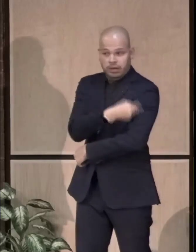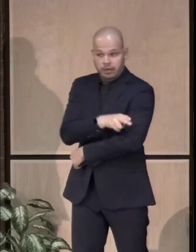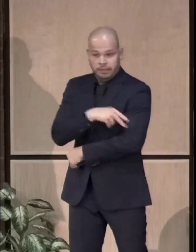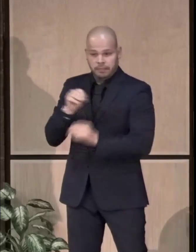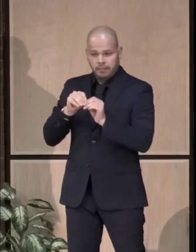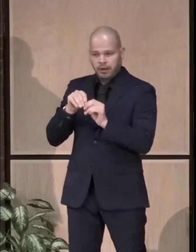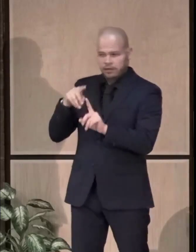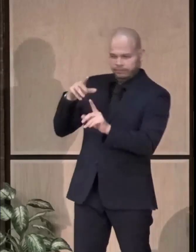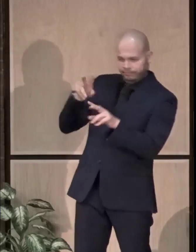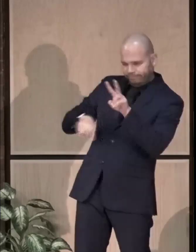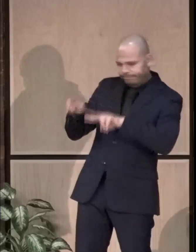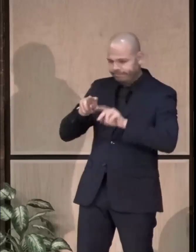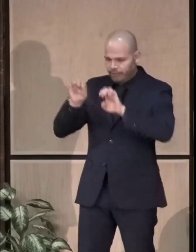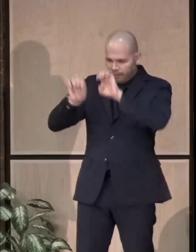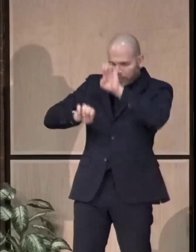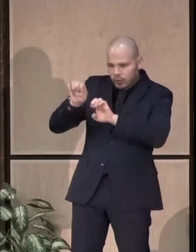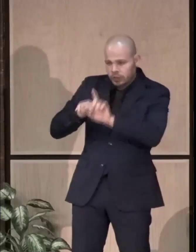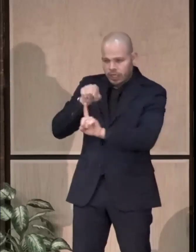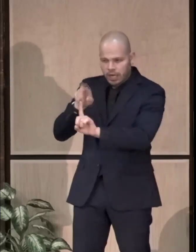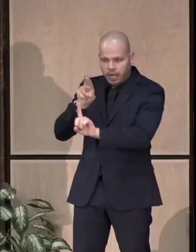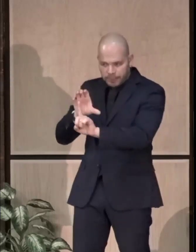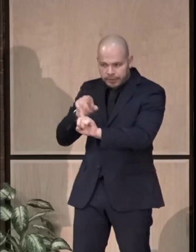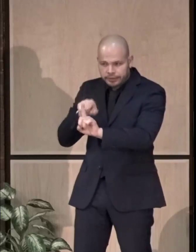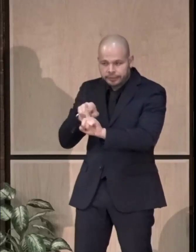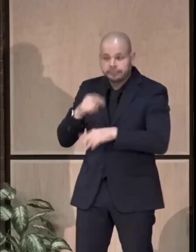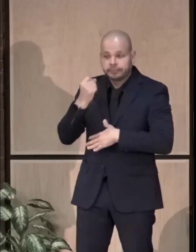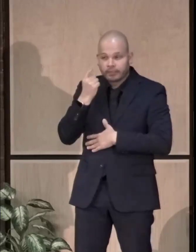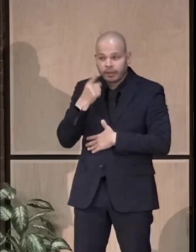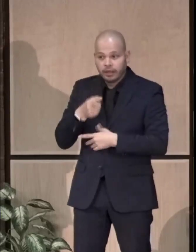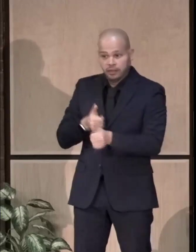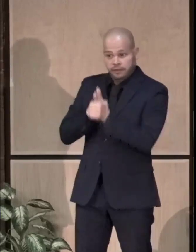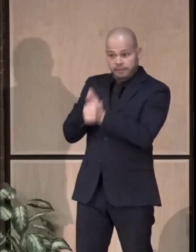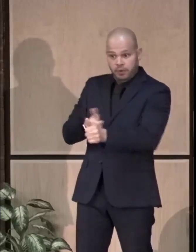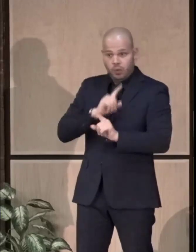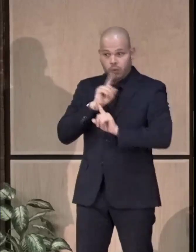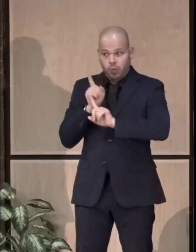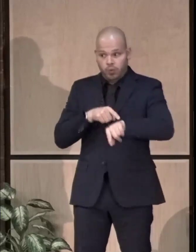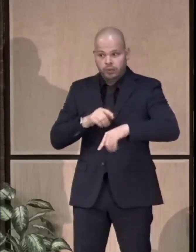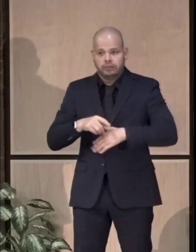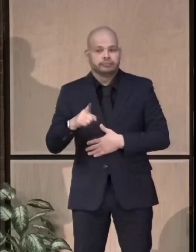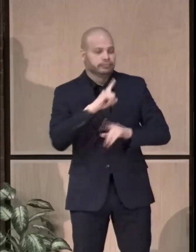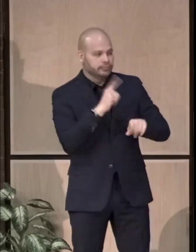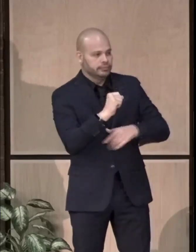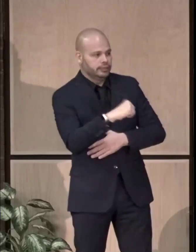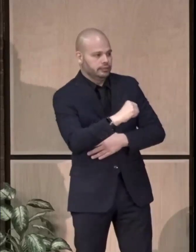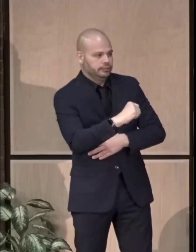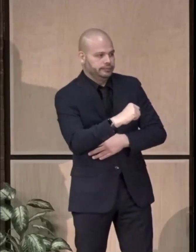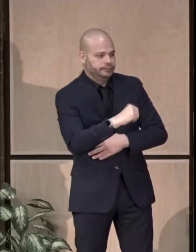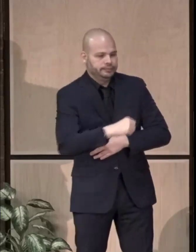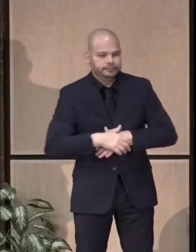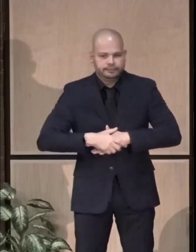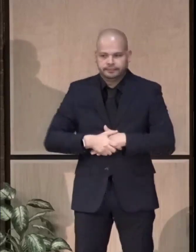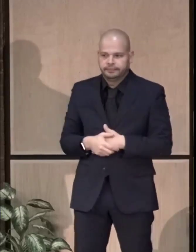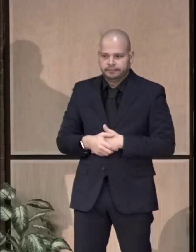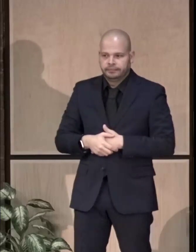Yes, sir. And was Card obligated to comply with that order? Yes. What would have happened if he'd refused?